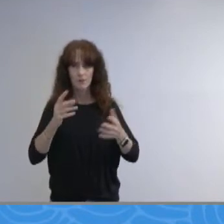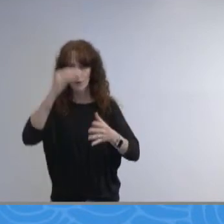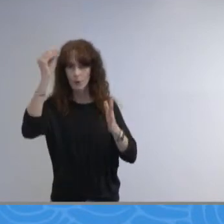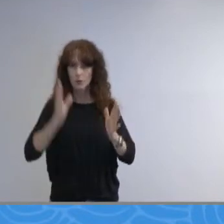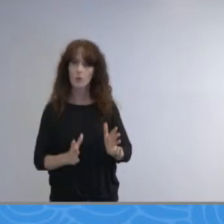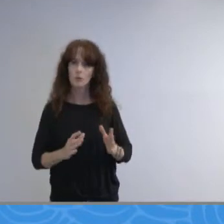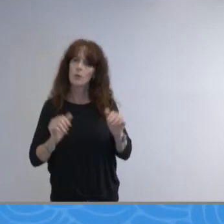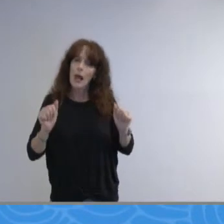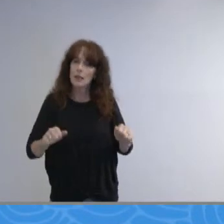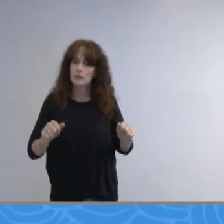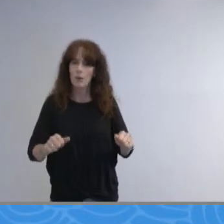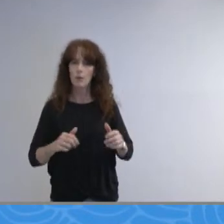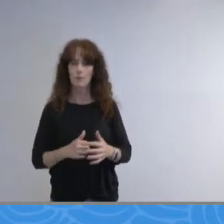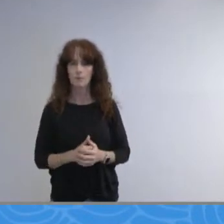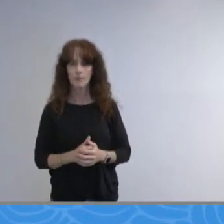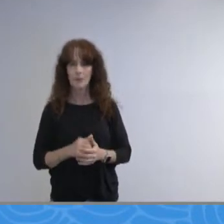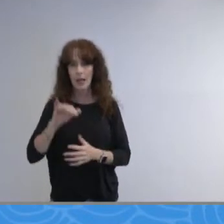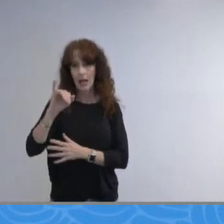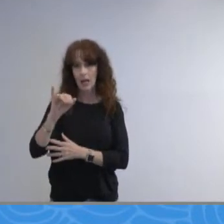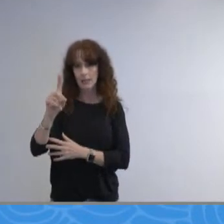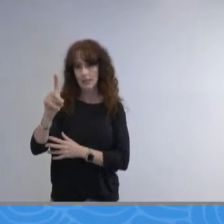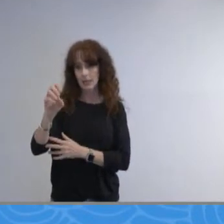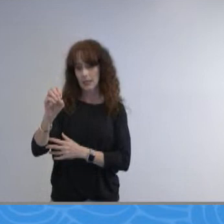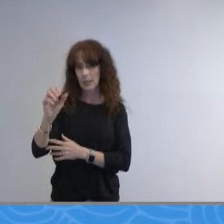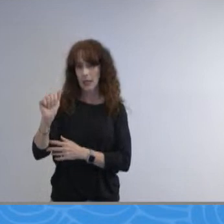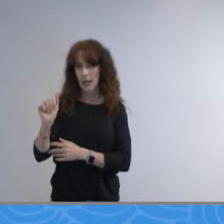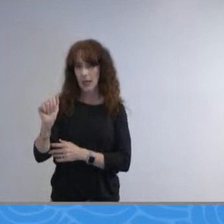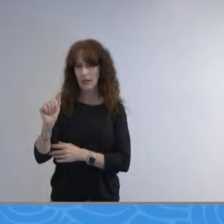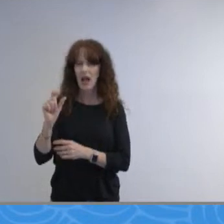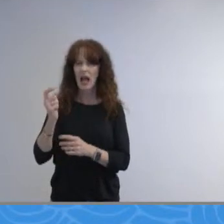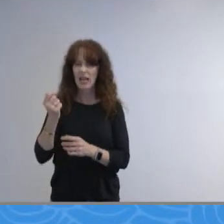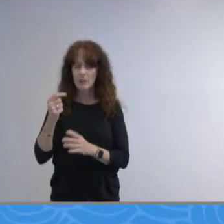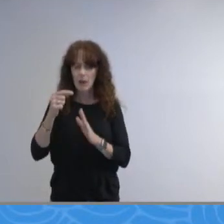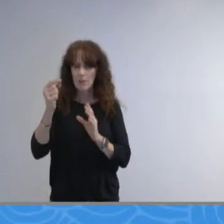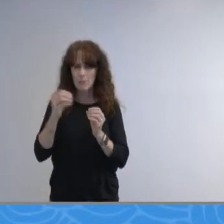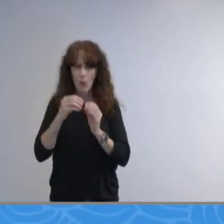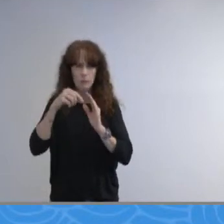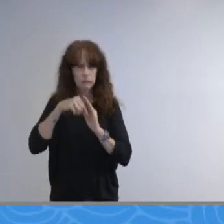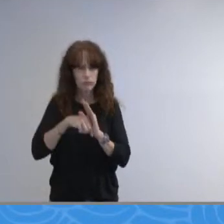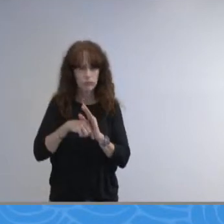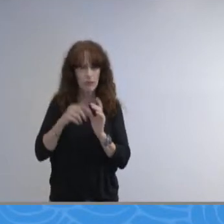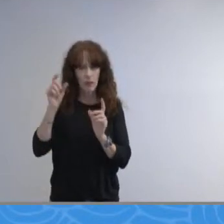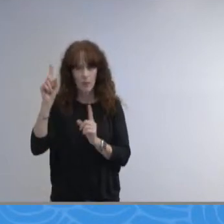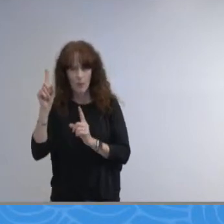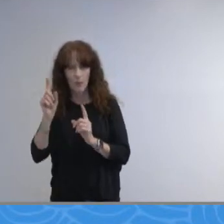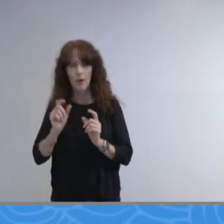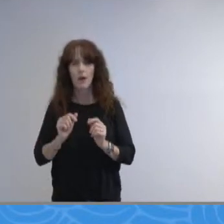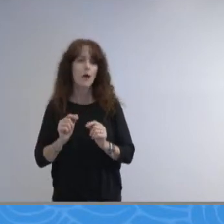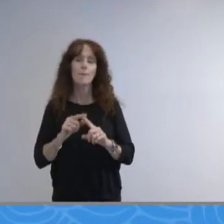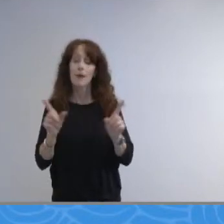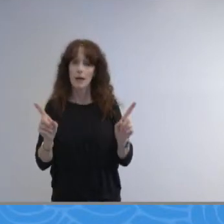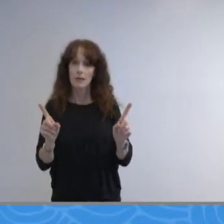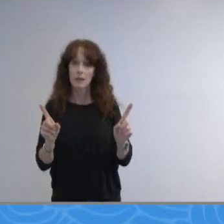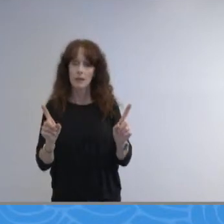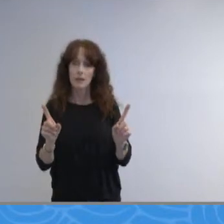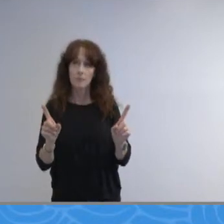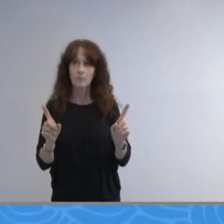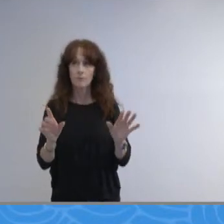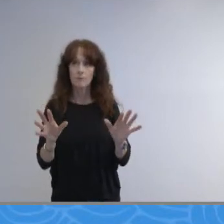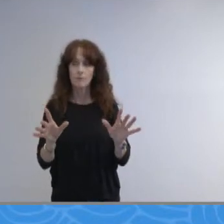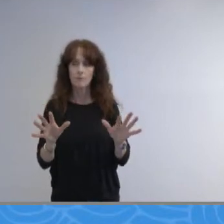who are eligible. The IDEA, I will get into it a little bit more in just a few seconds, but